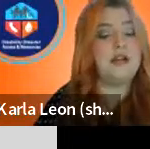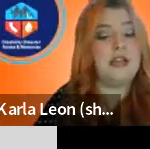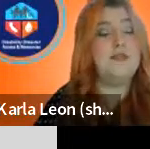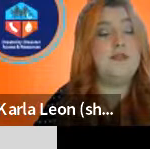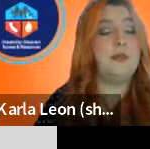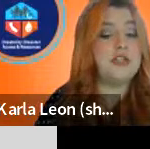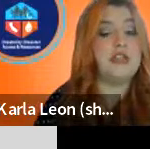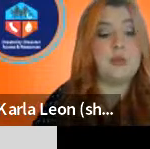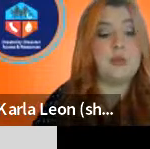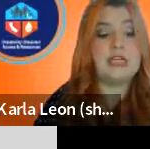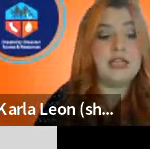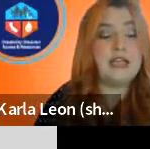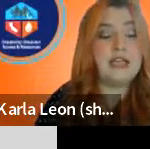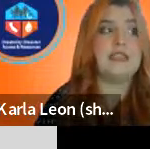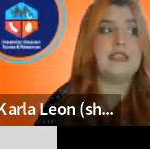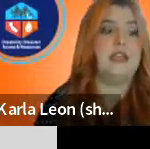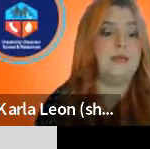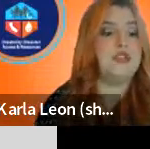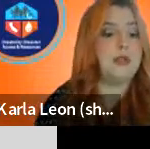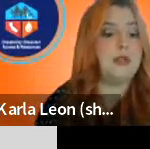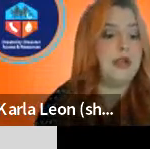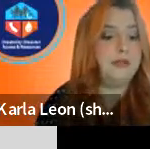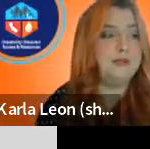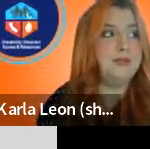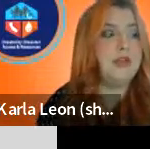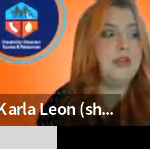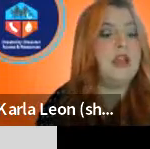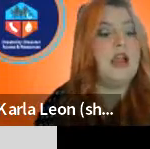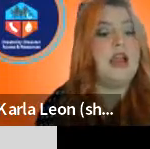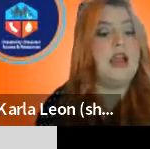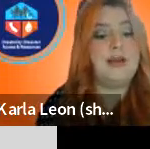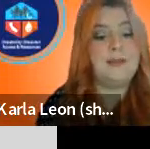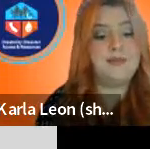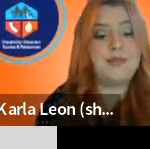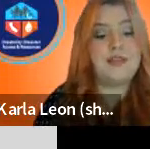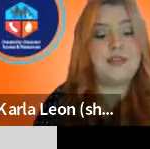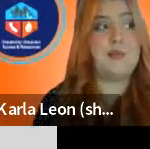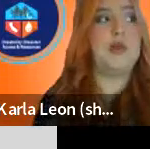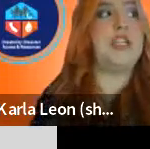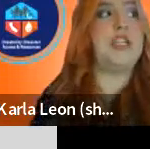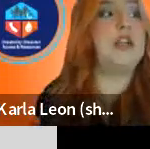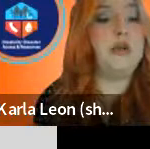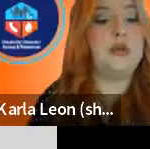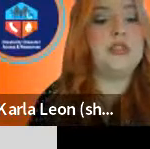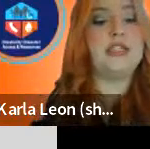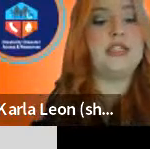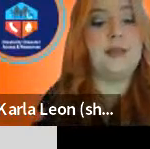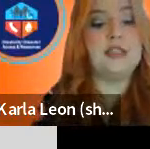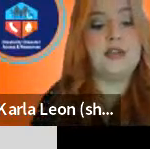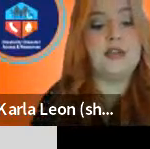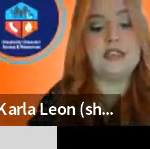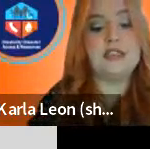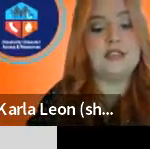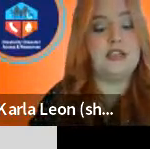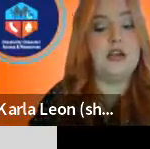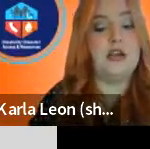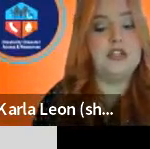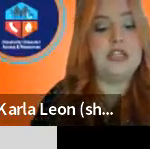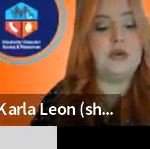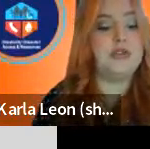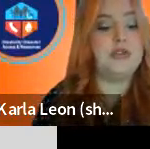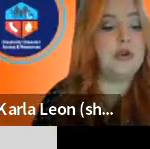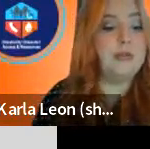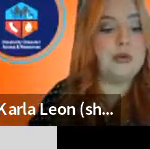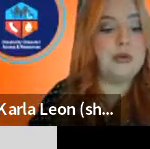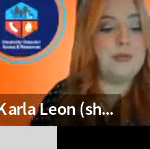example of our information that we collect is on the image below. which includes types of assistant